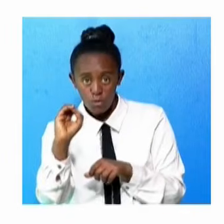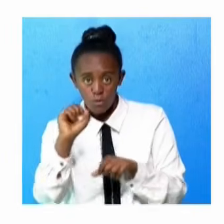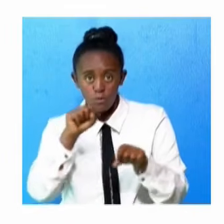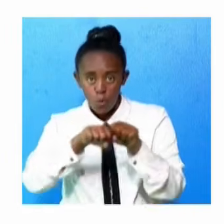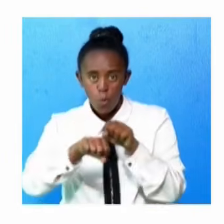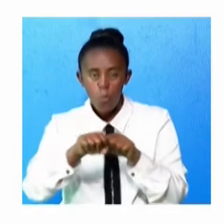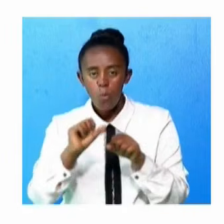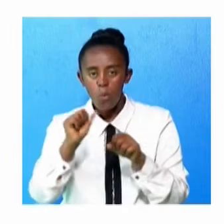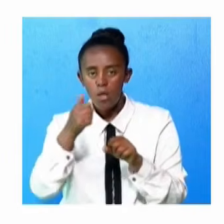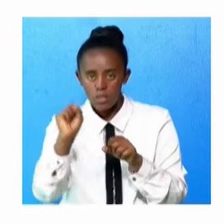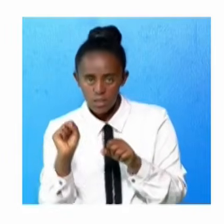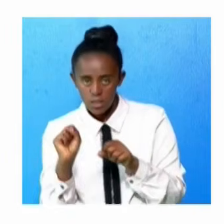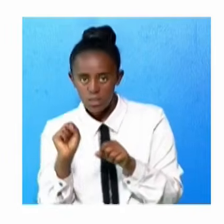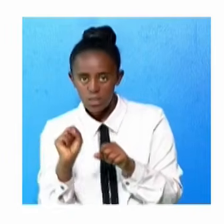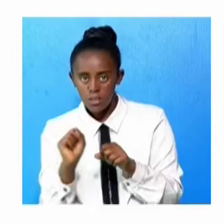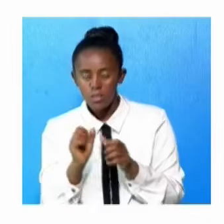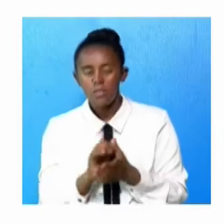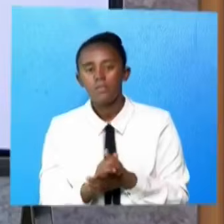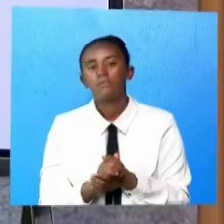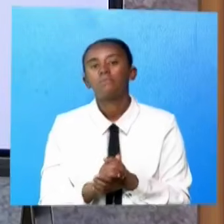but don't forget that.